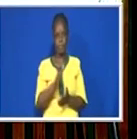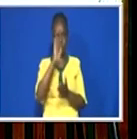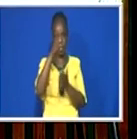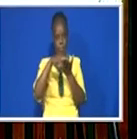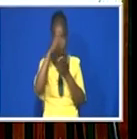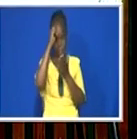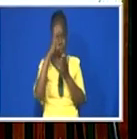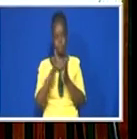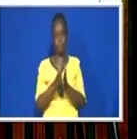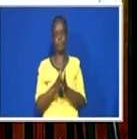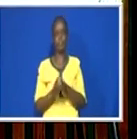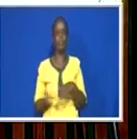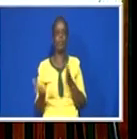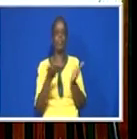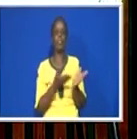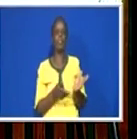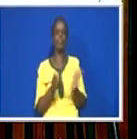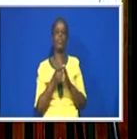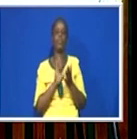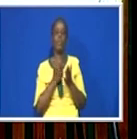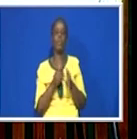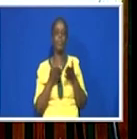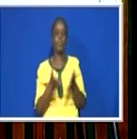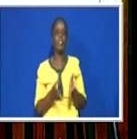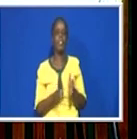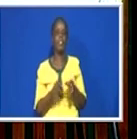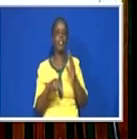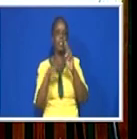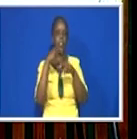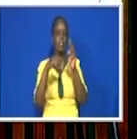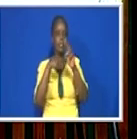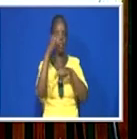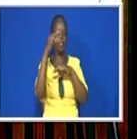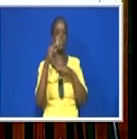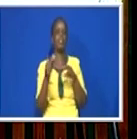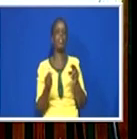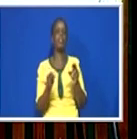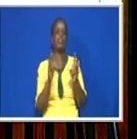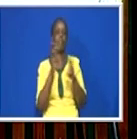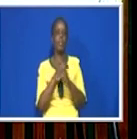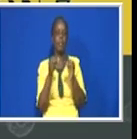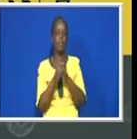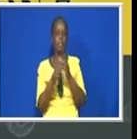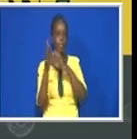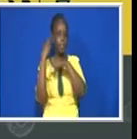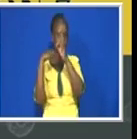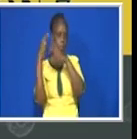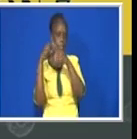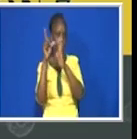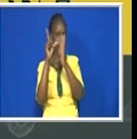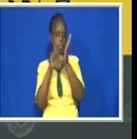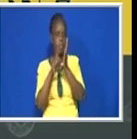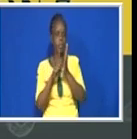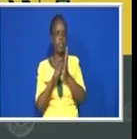Hello learner, welcome to our today secondary mathematics revision